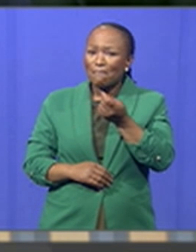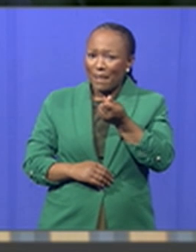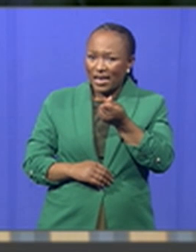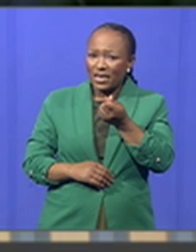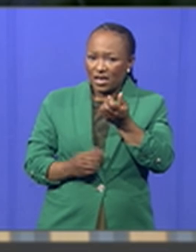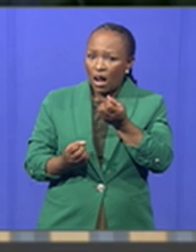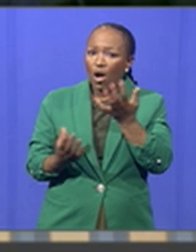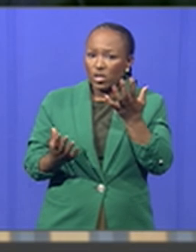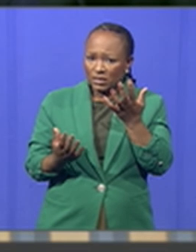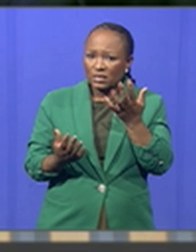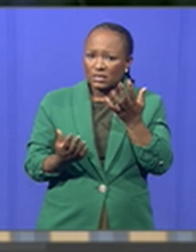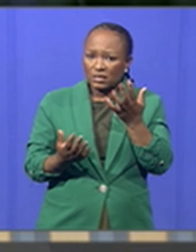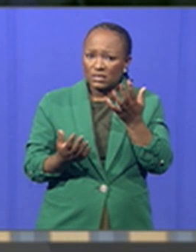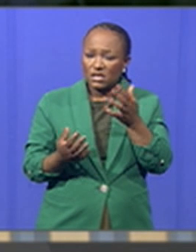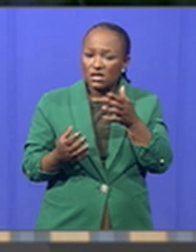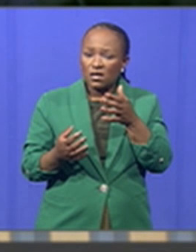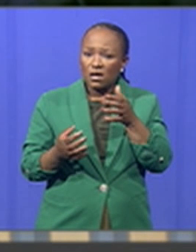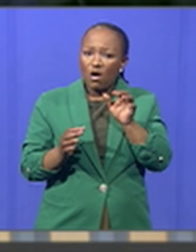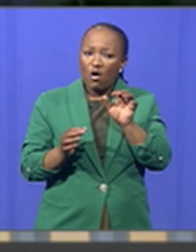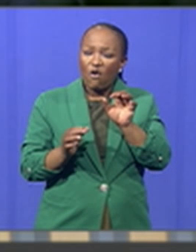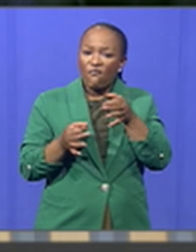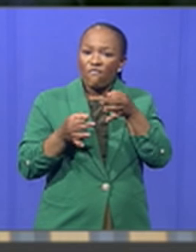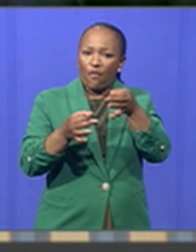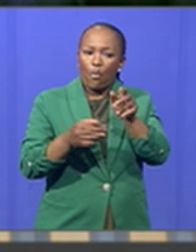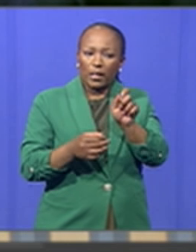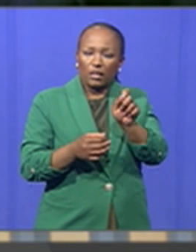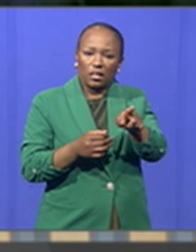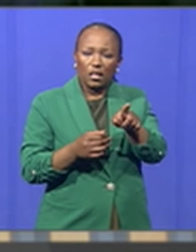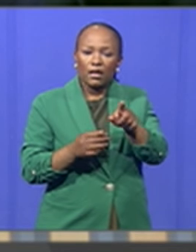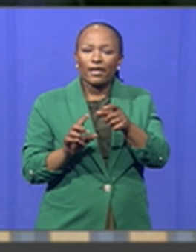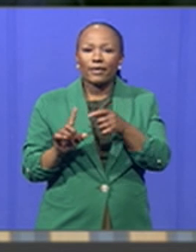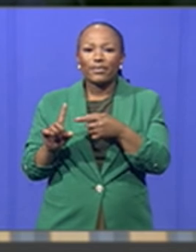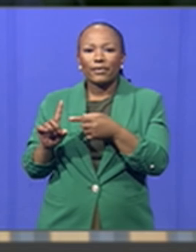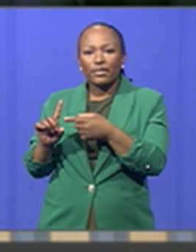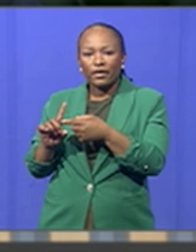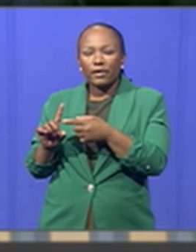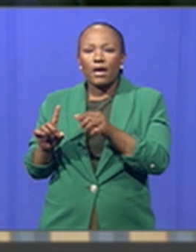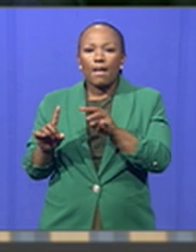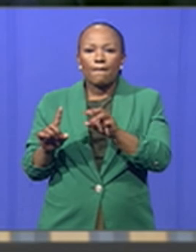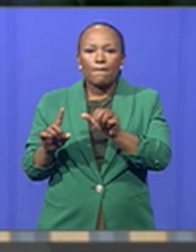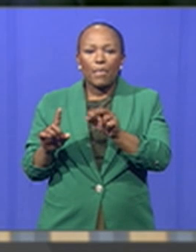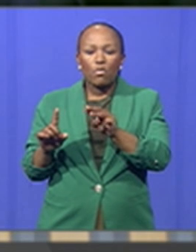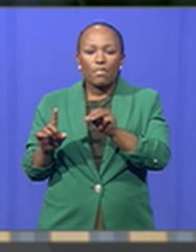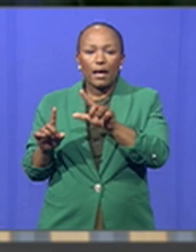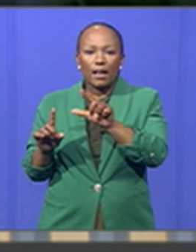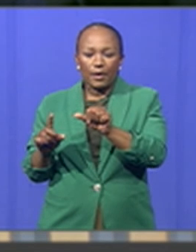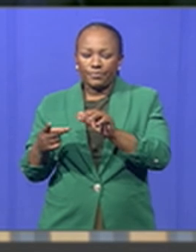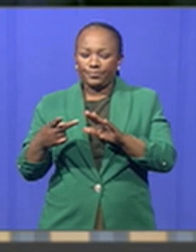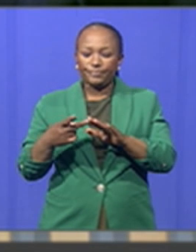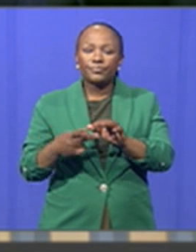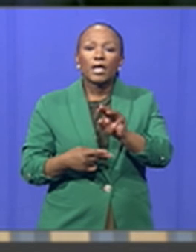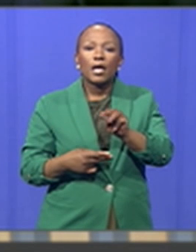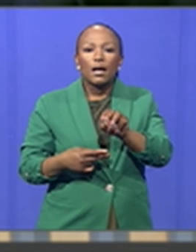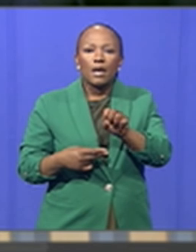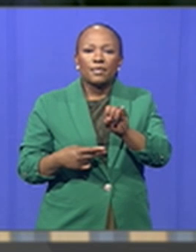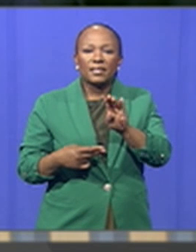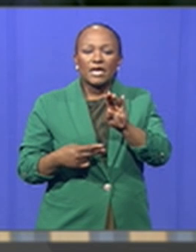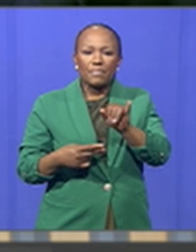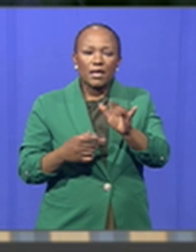forwarded. Mr. Maumela is your contact. Mr. Msibi is your contact. You have